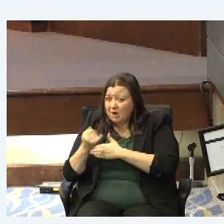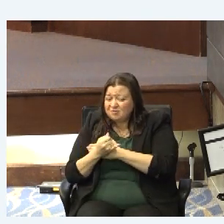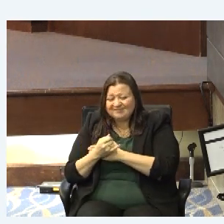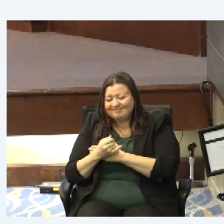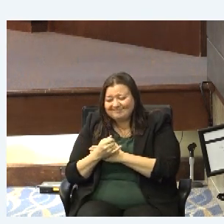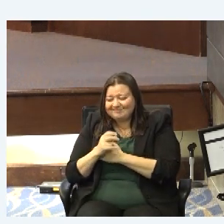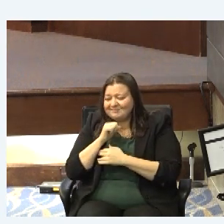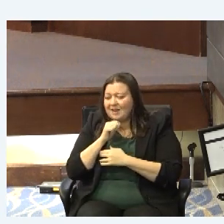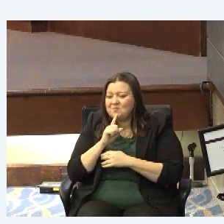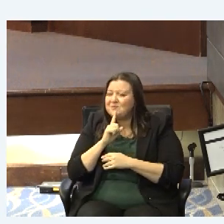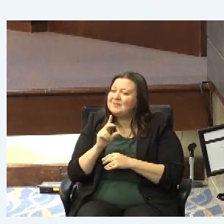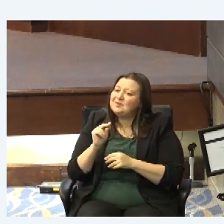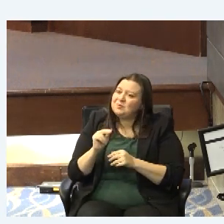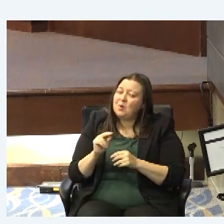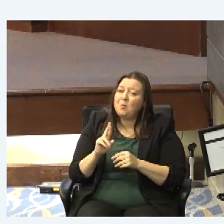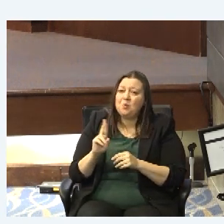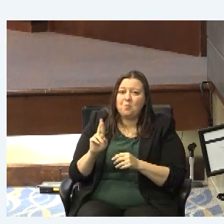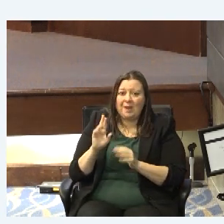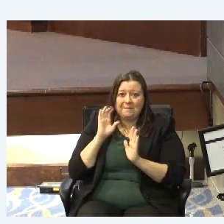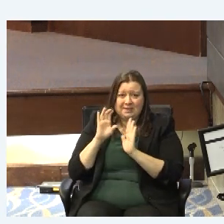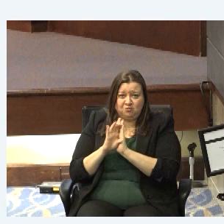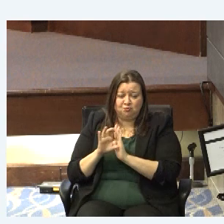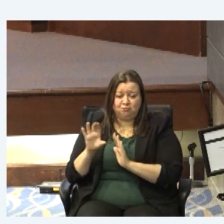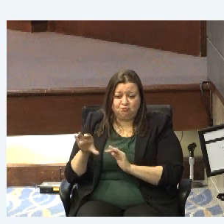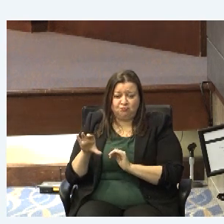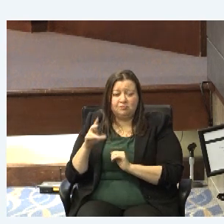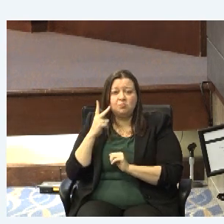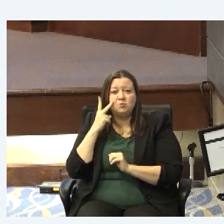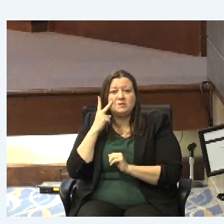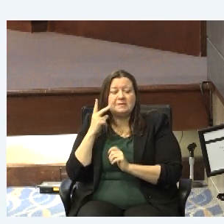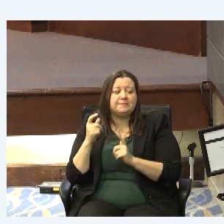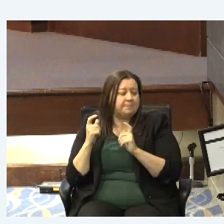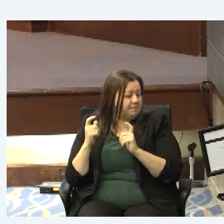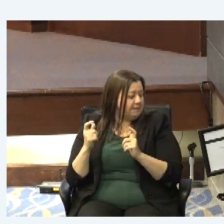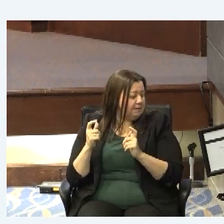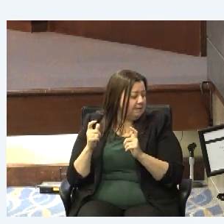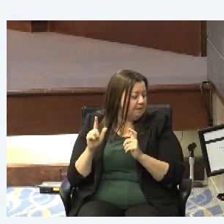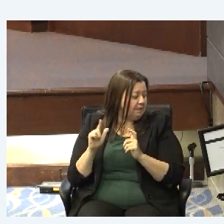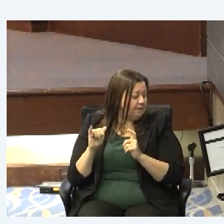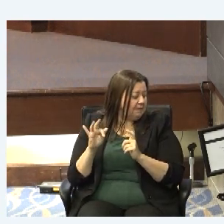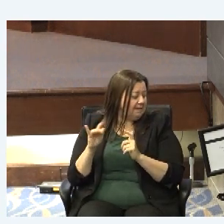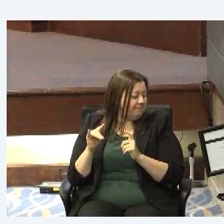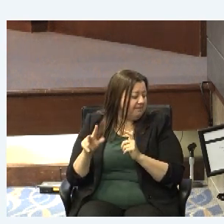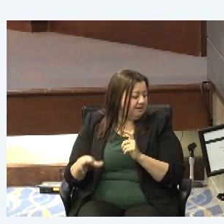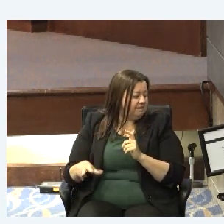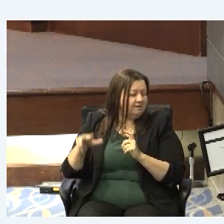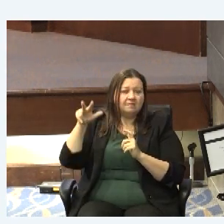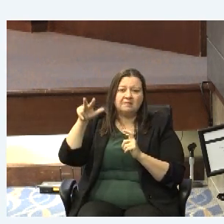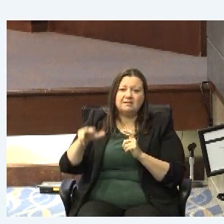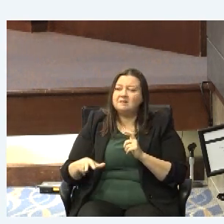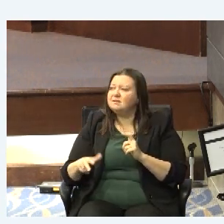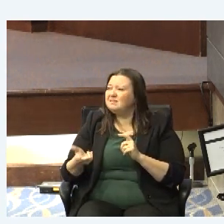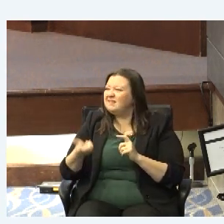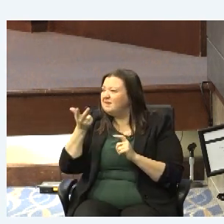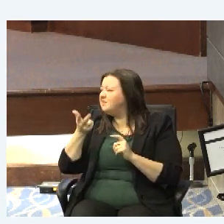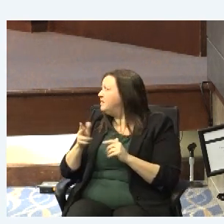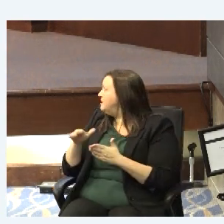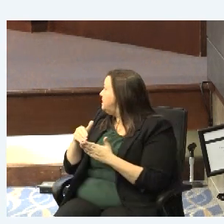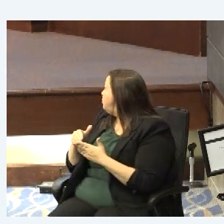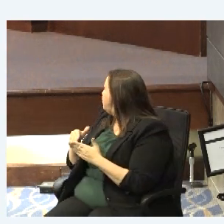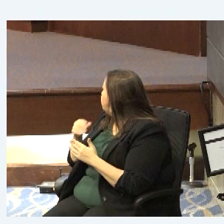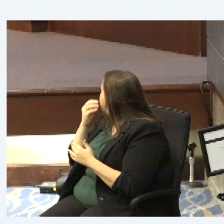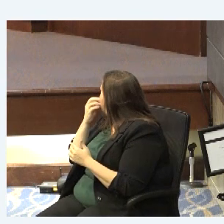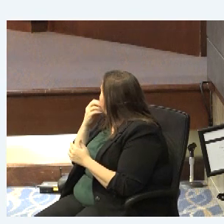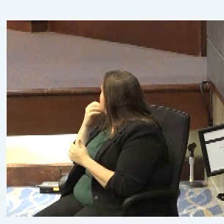picture on the right, if you see the big lift kind of in the center in front of